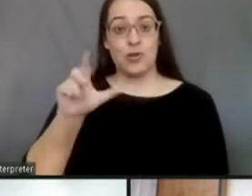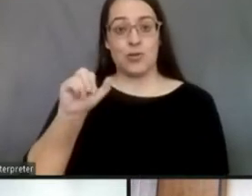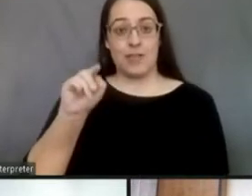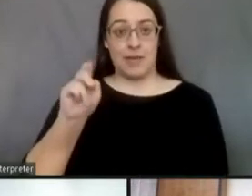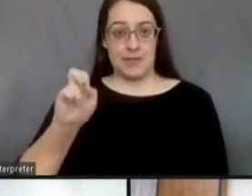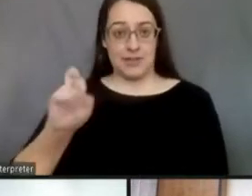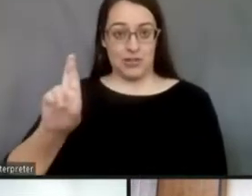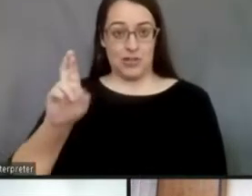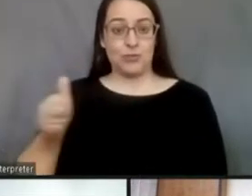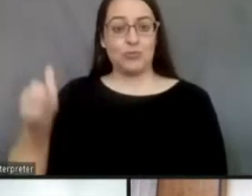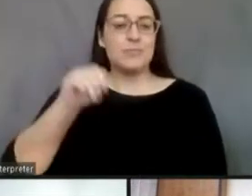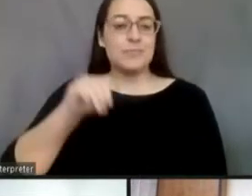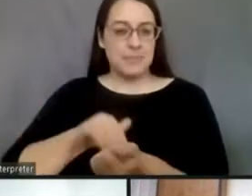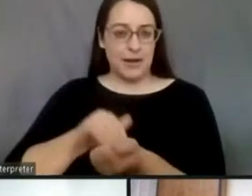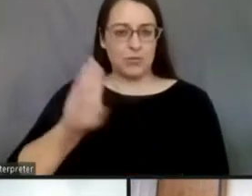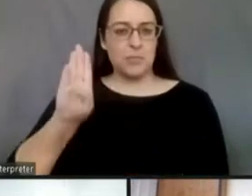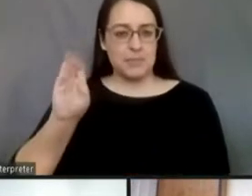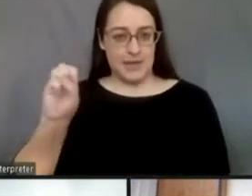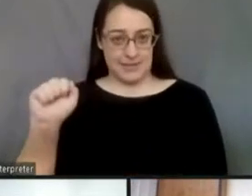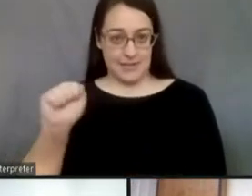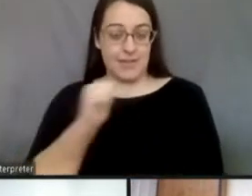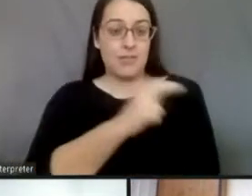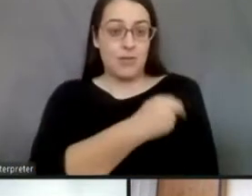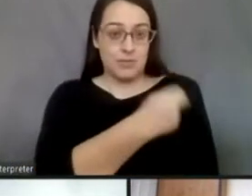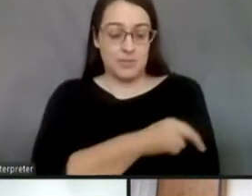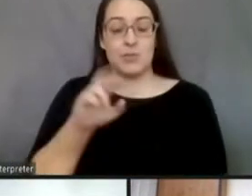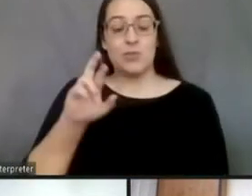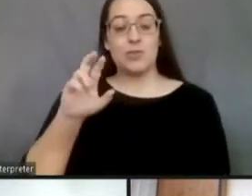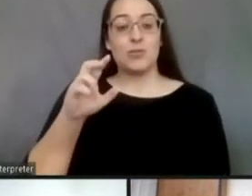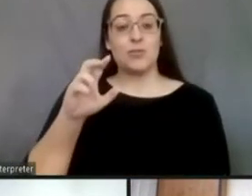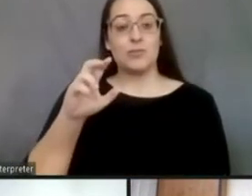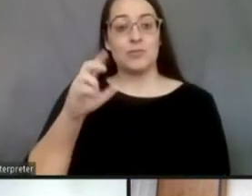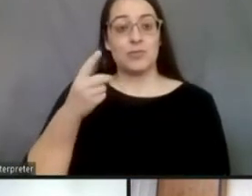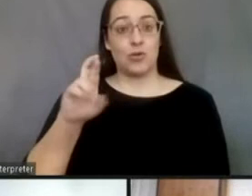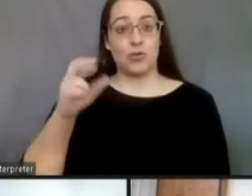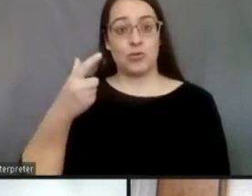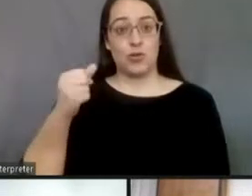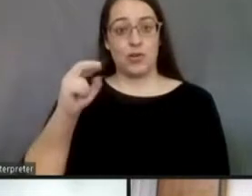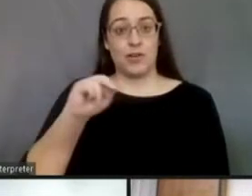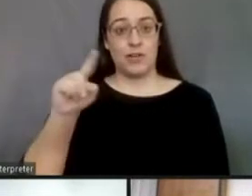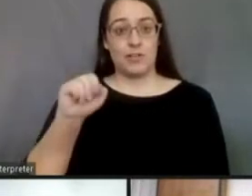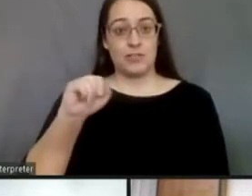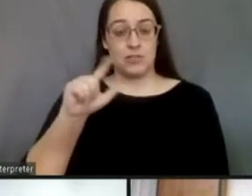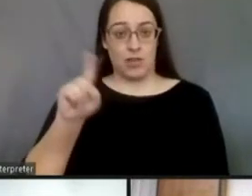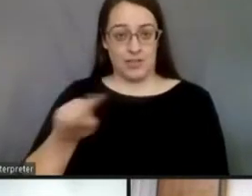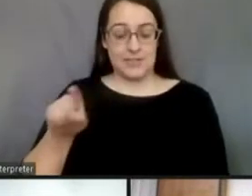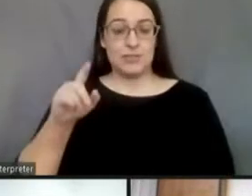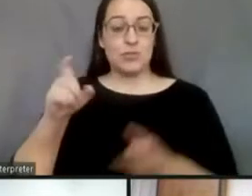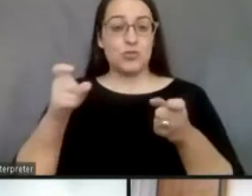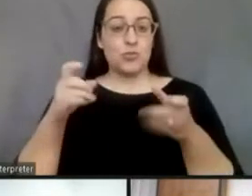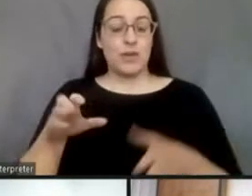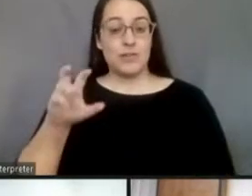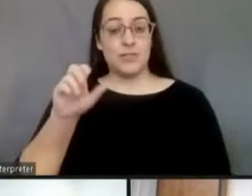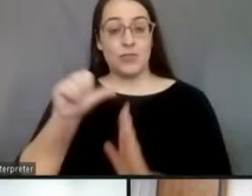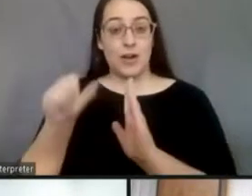Lementier, Chief Medical Officer for BSA, Rodney Gonzalez, Director of the Amarillo VA, and City